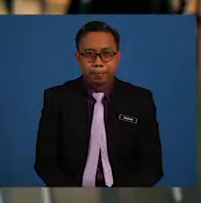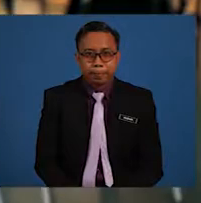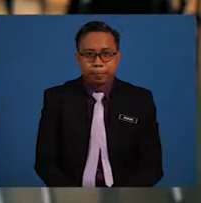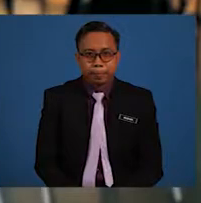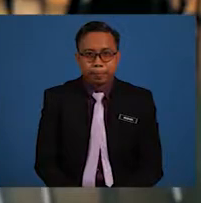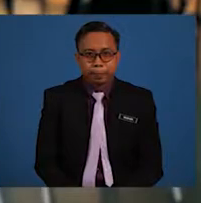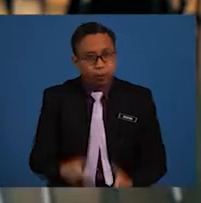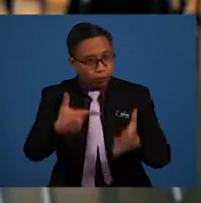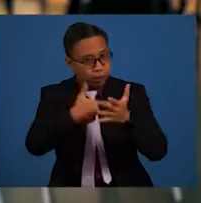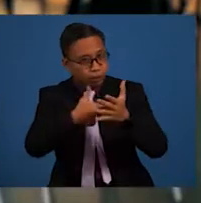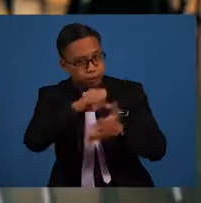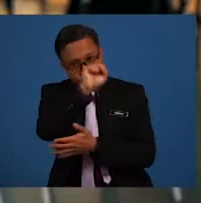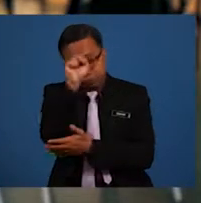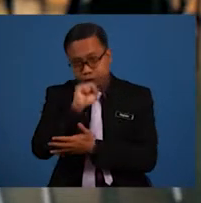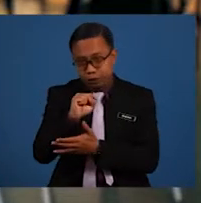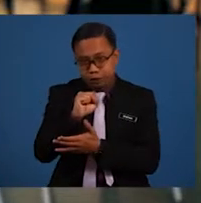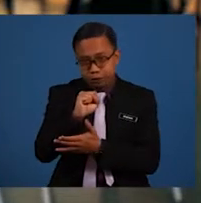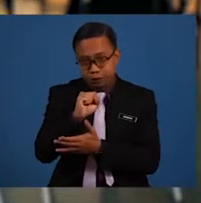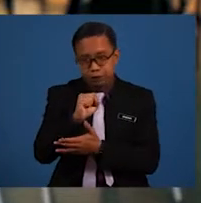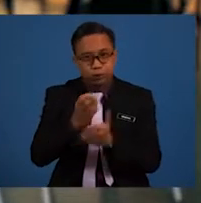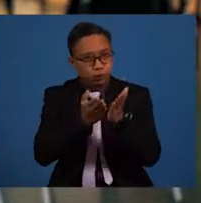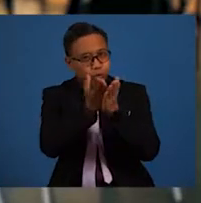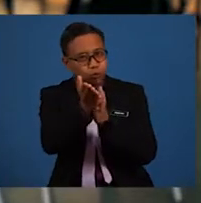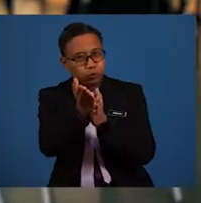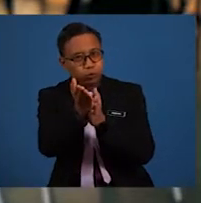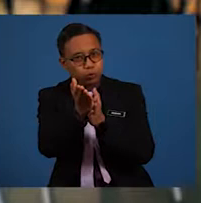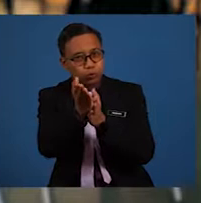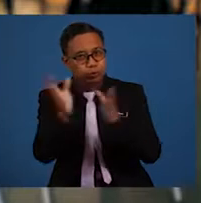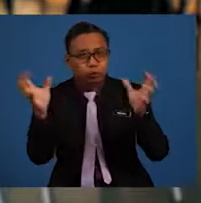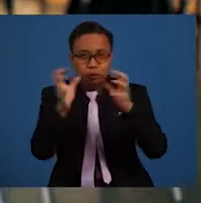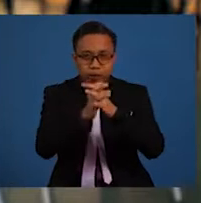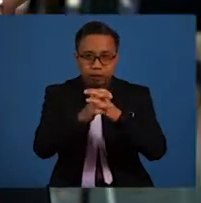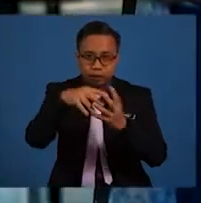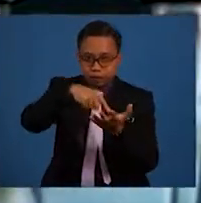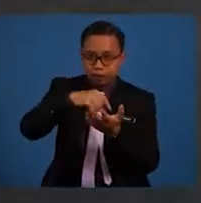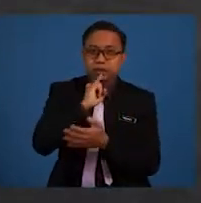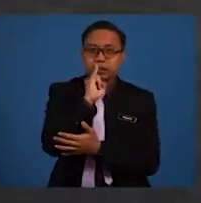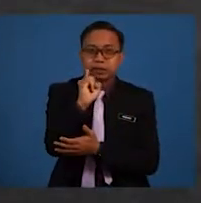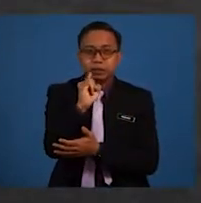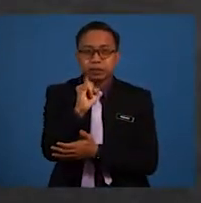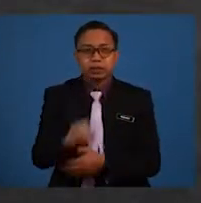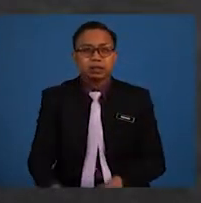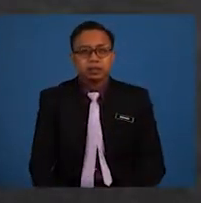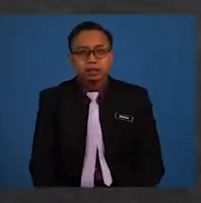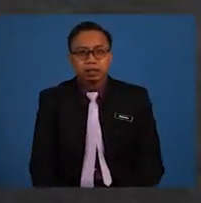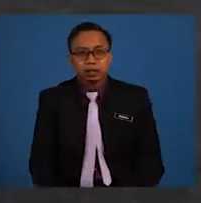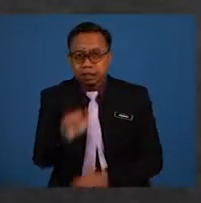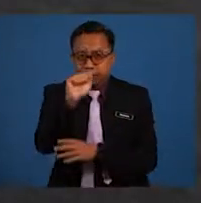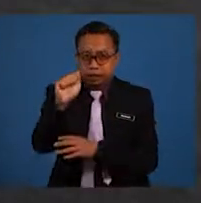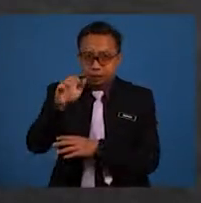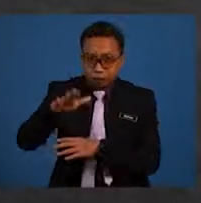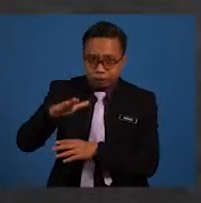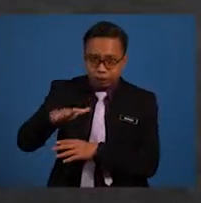Another question that we can work on together here is, a child suffering